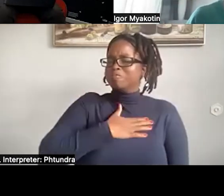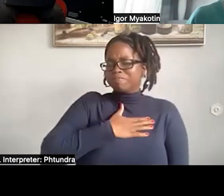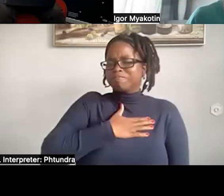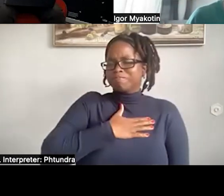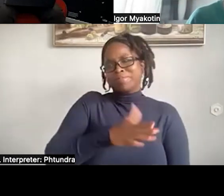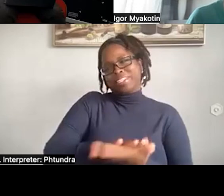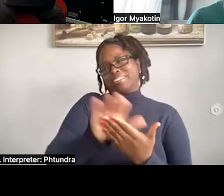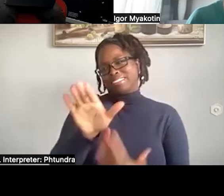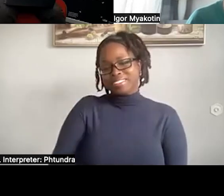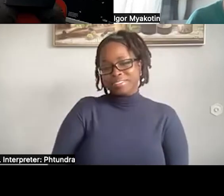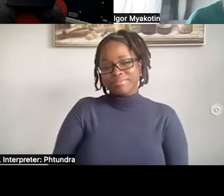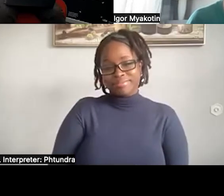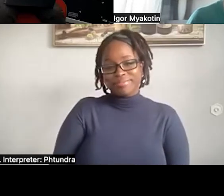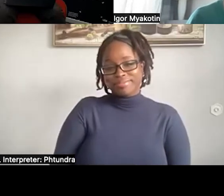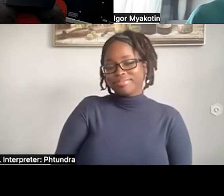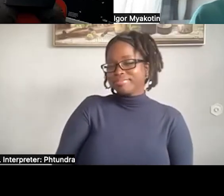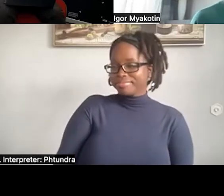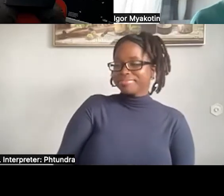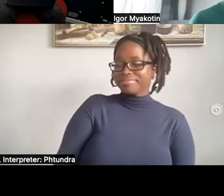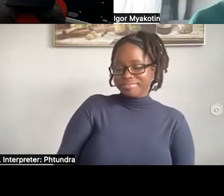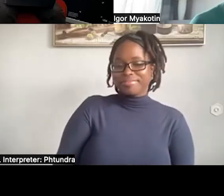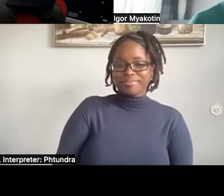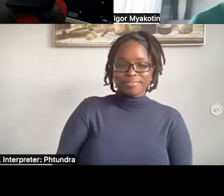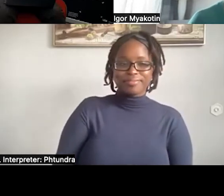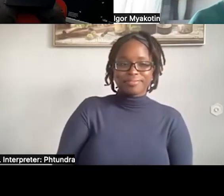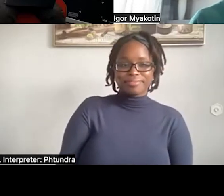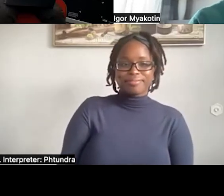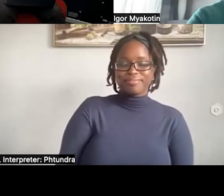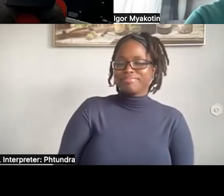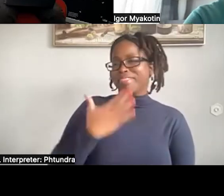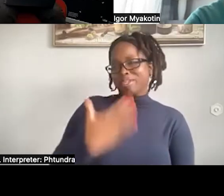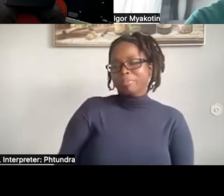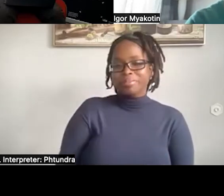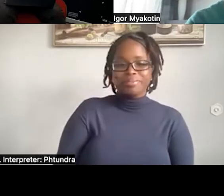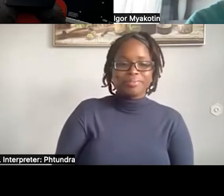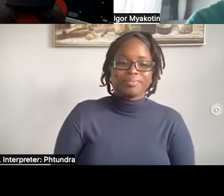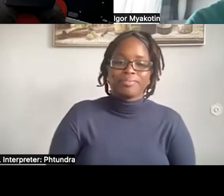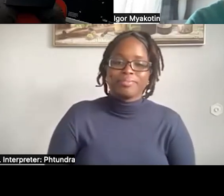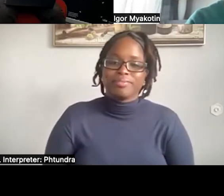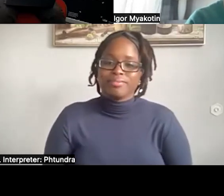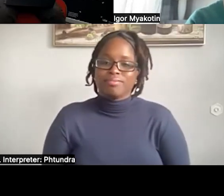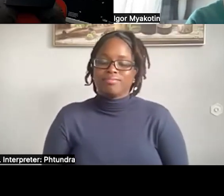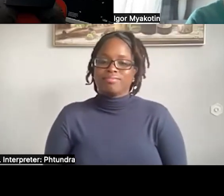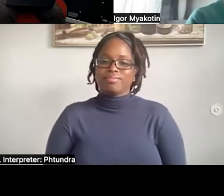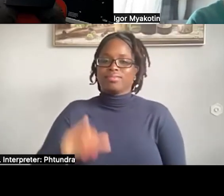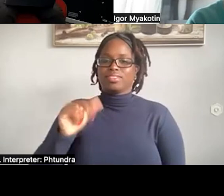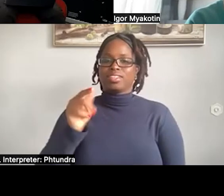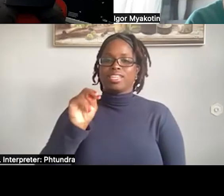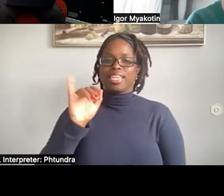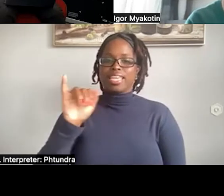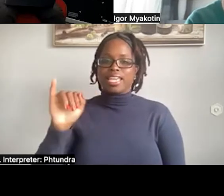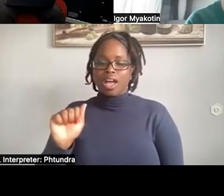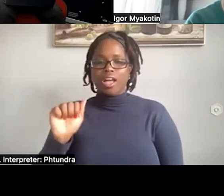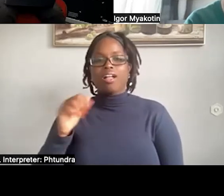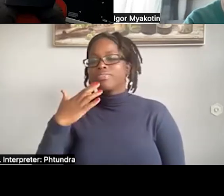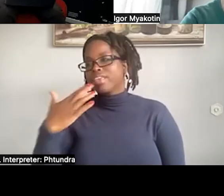nice to be in this panel. And yeah, thank you. Well, thank Yeah, you. thank you so much